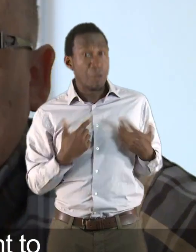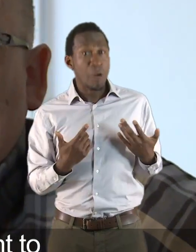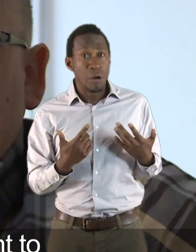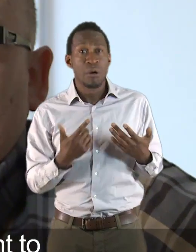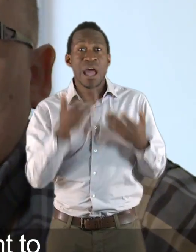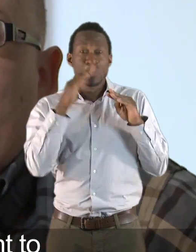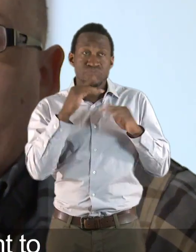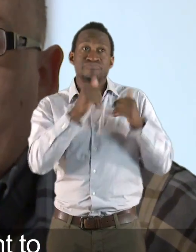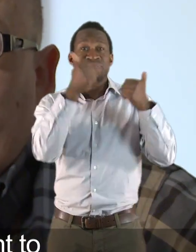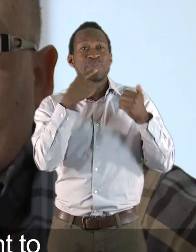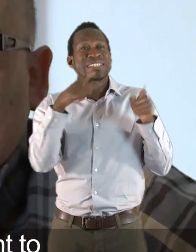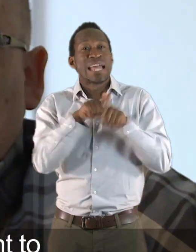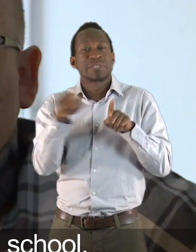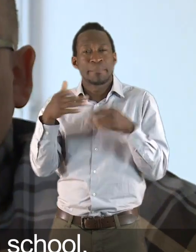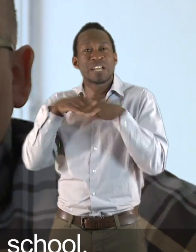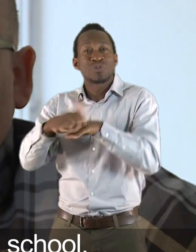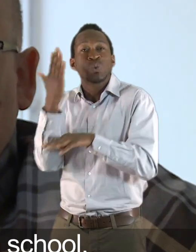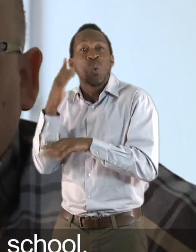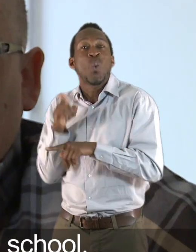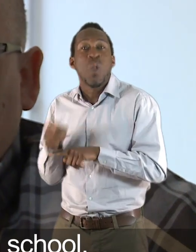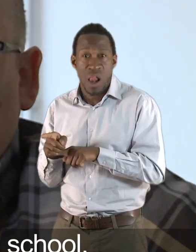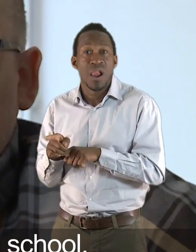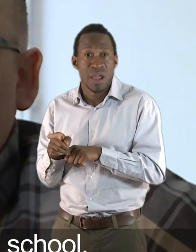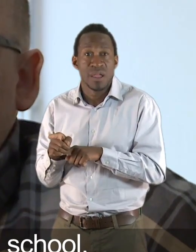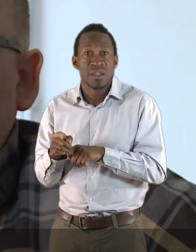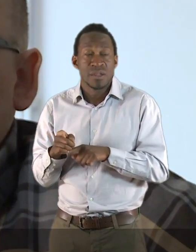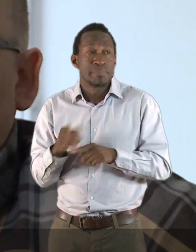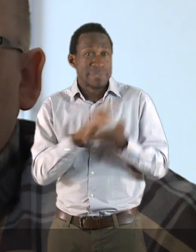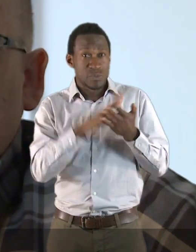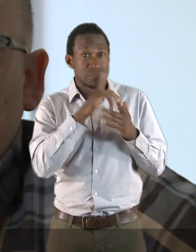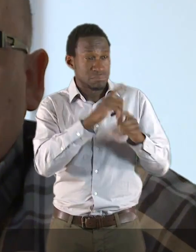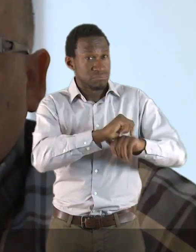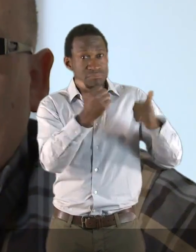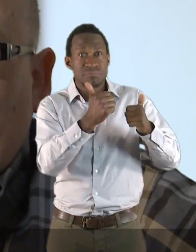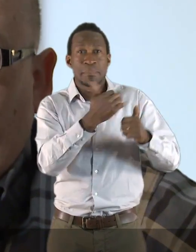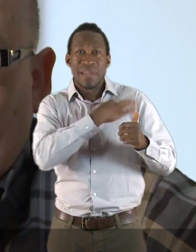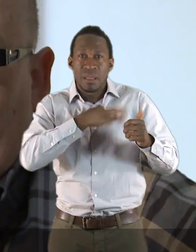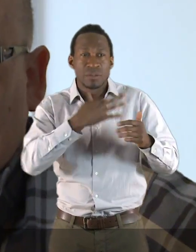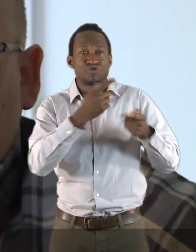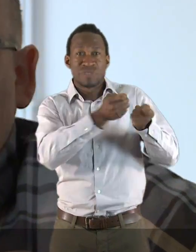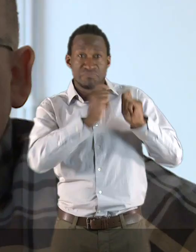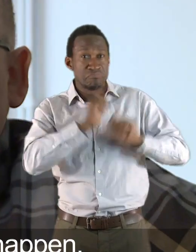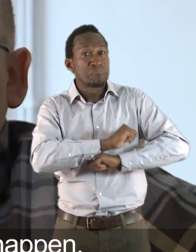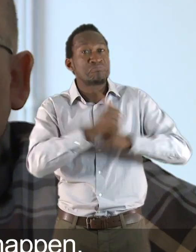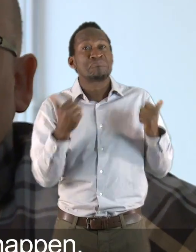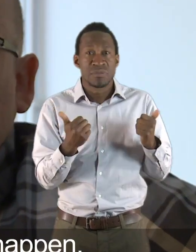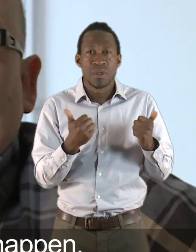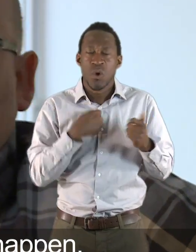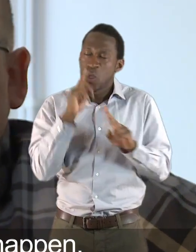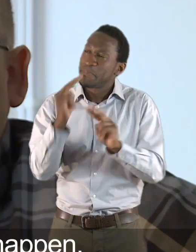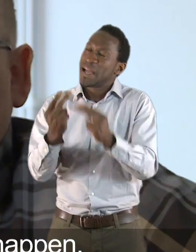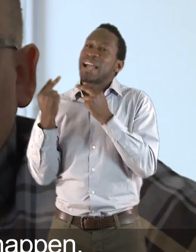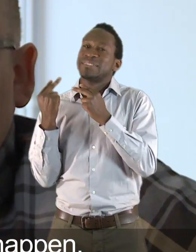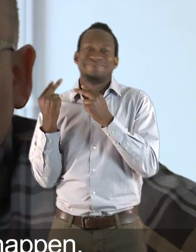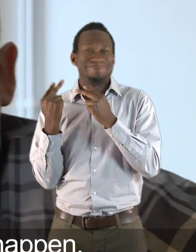school I'd get the same education as I would have done at mainstream school. I was promised that I'd get the best medical treatment. And really, looking back,